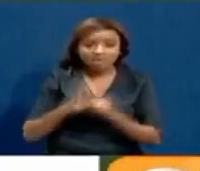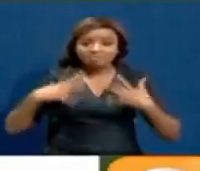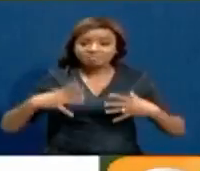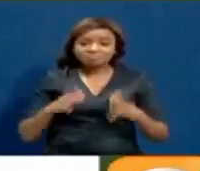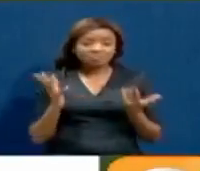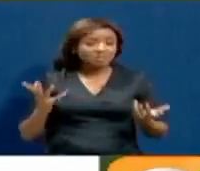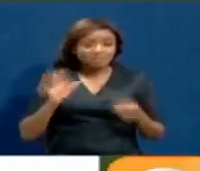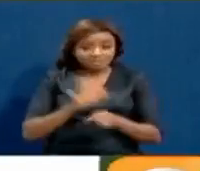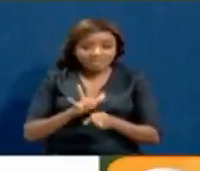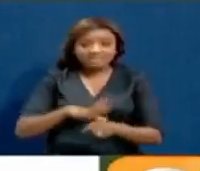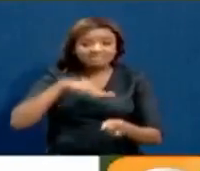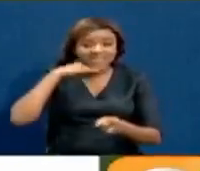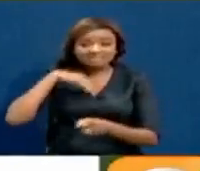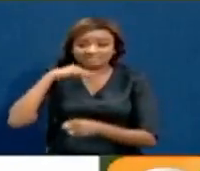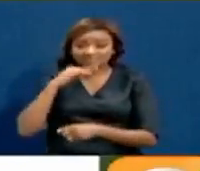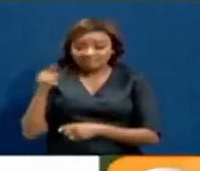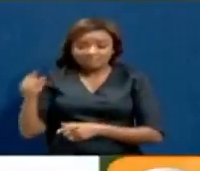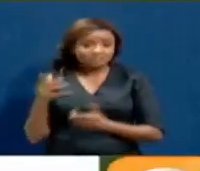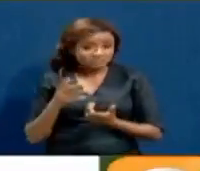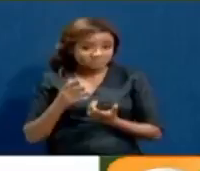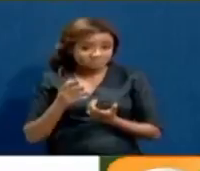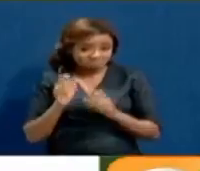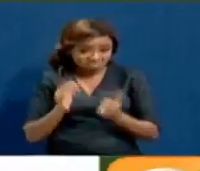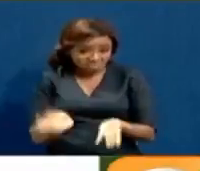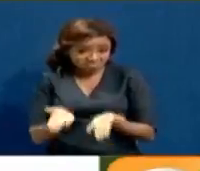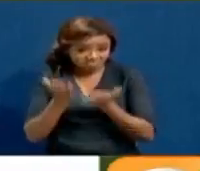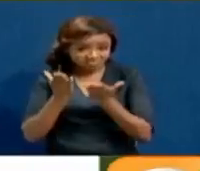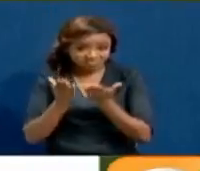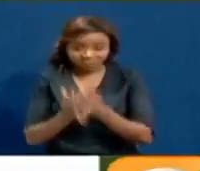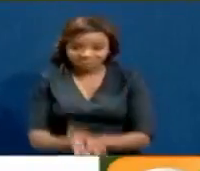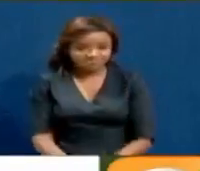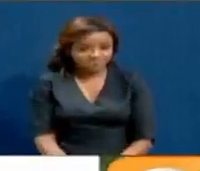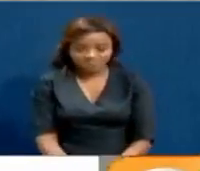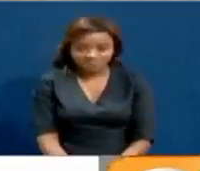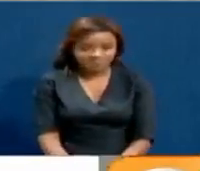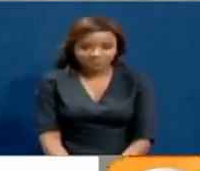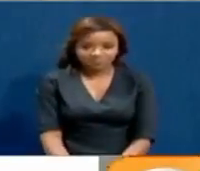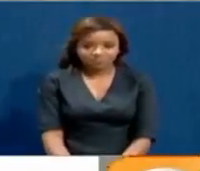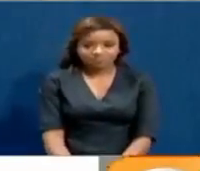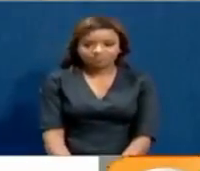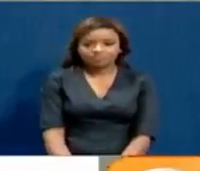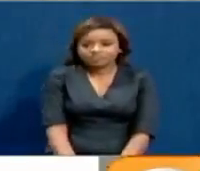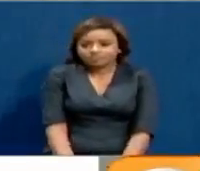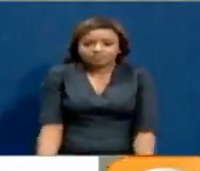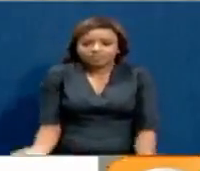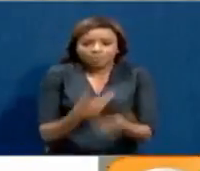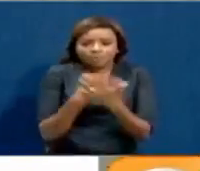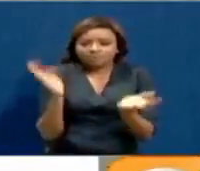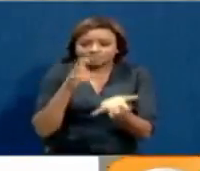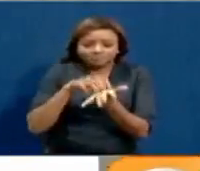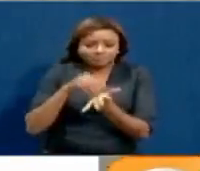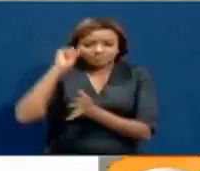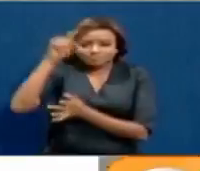230,000 Americans and shows no signs of abating in terms of the rate of infection. Regardless of your political